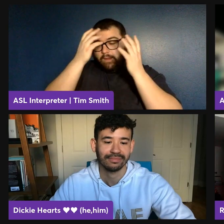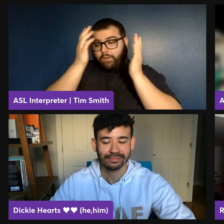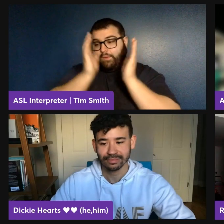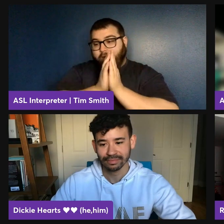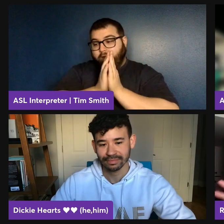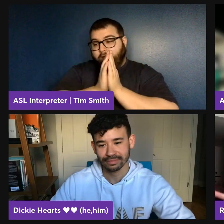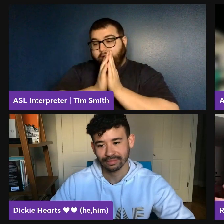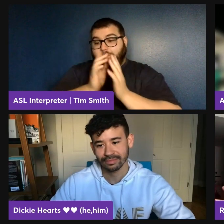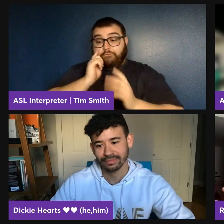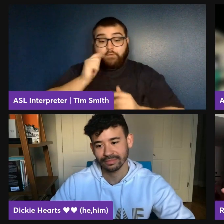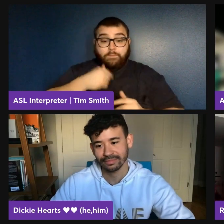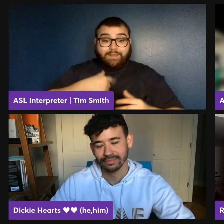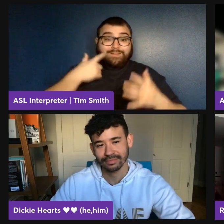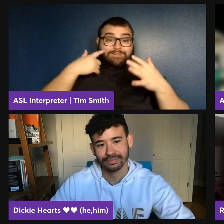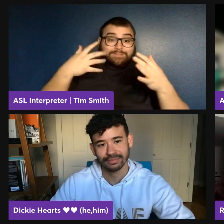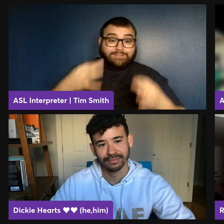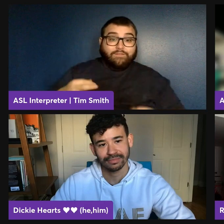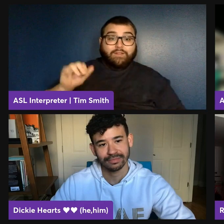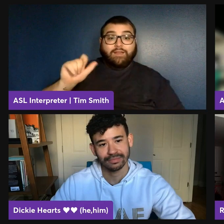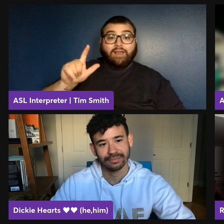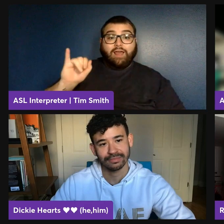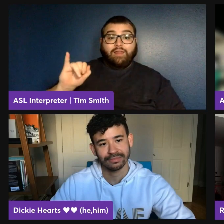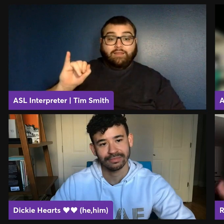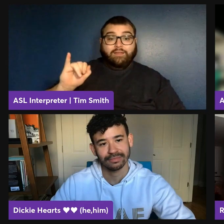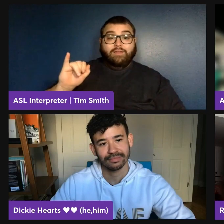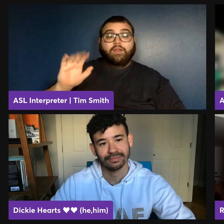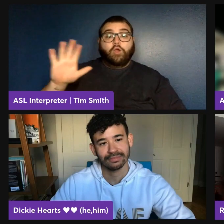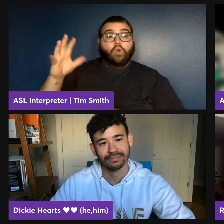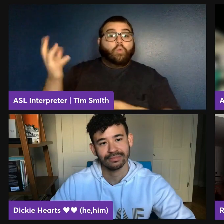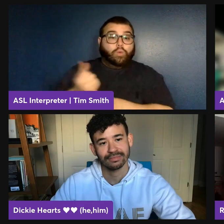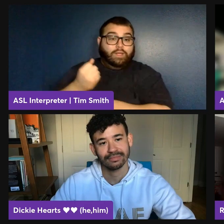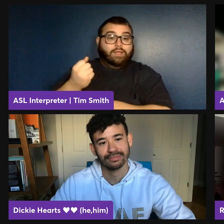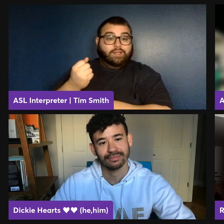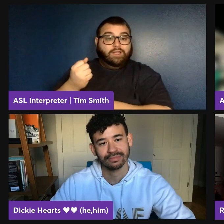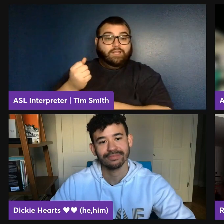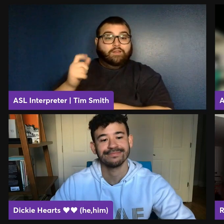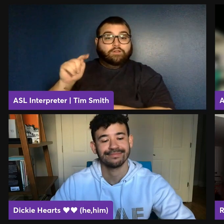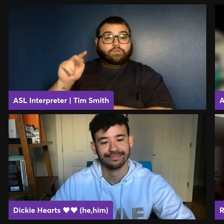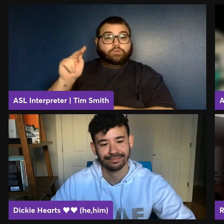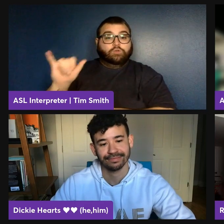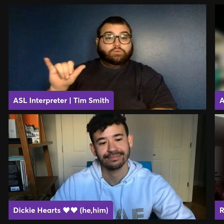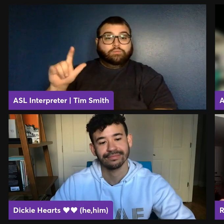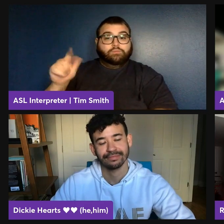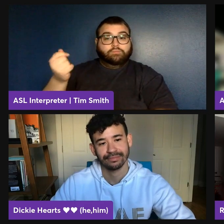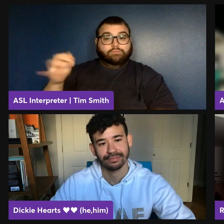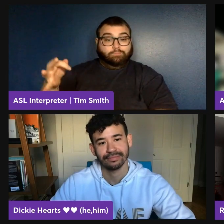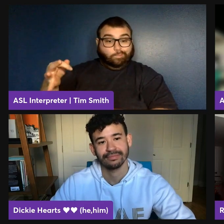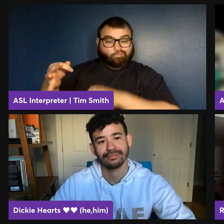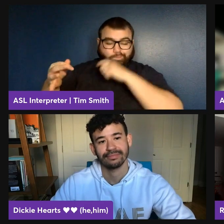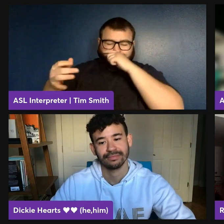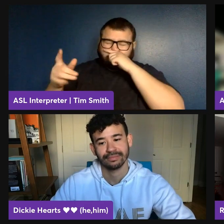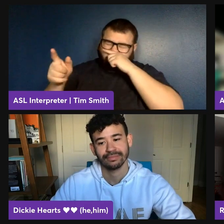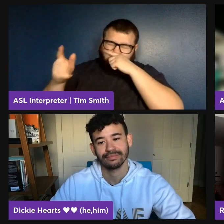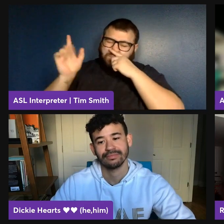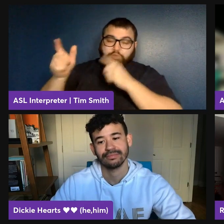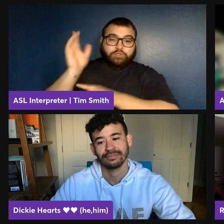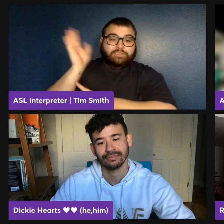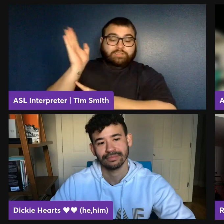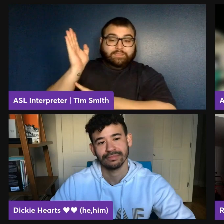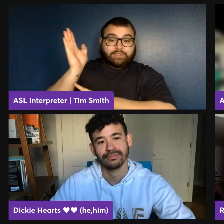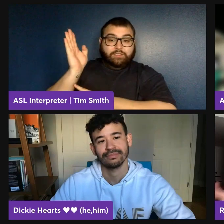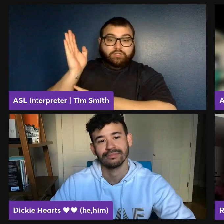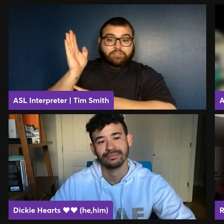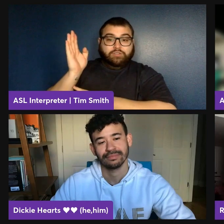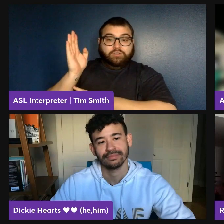for me, definitely Allie's Tony win, and thinking about Allie, you know, giving that speech, having come on from the